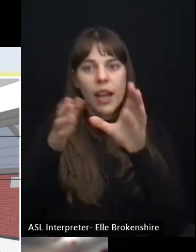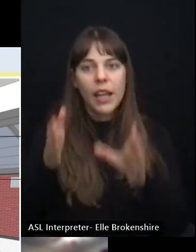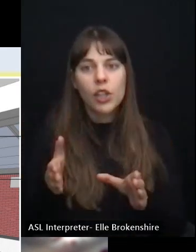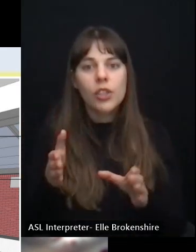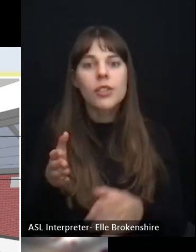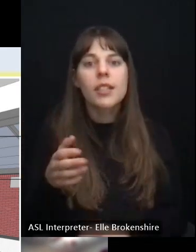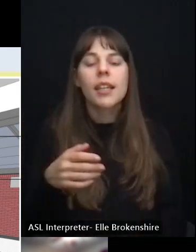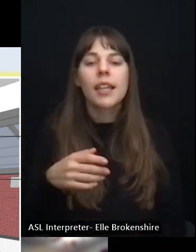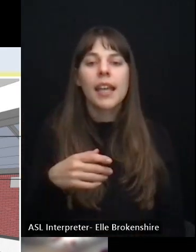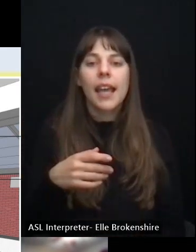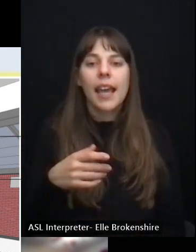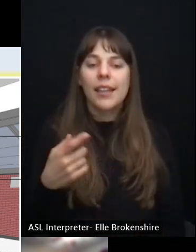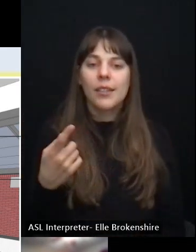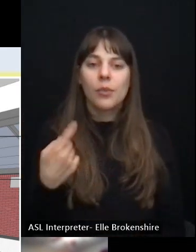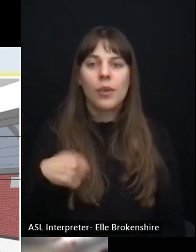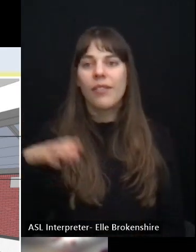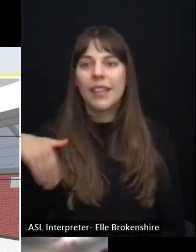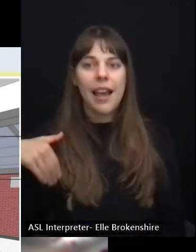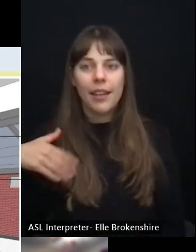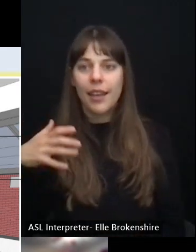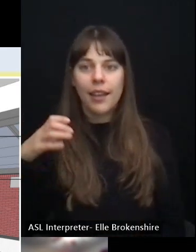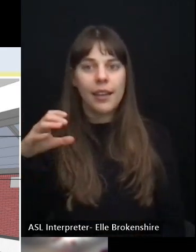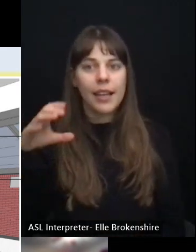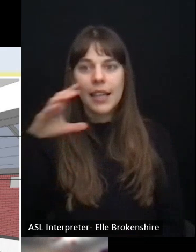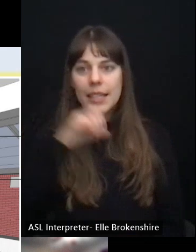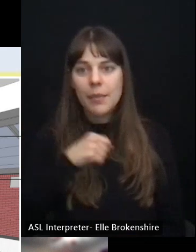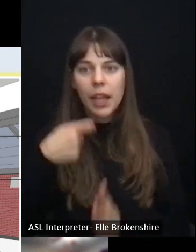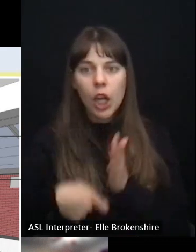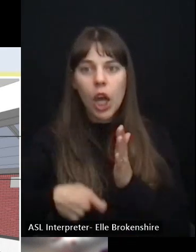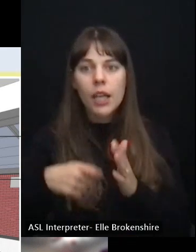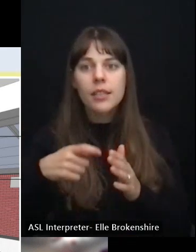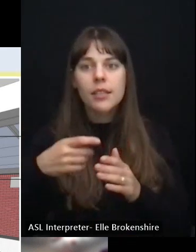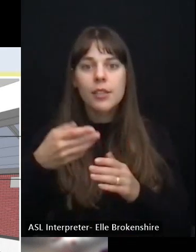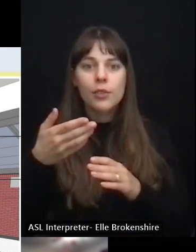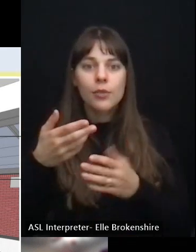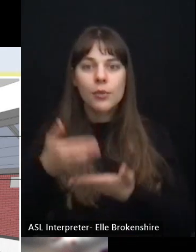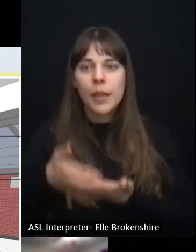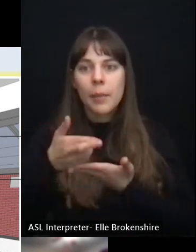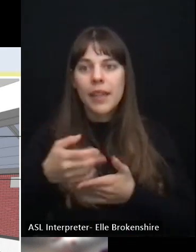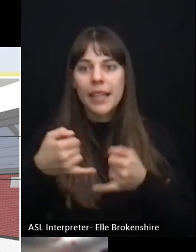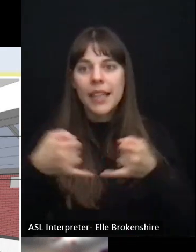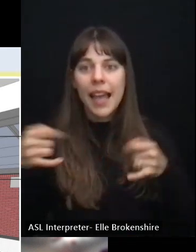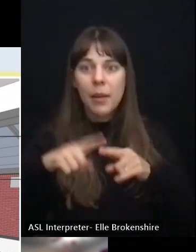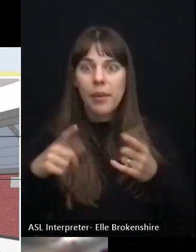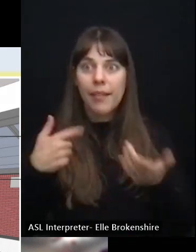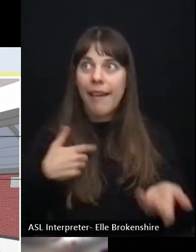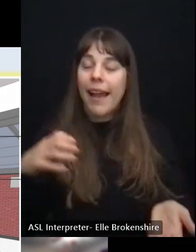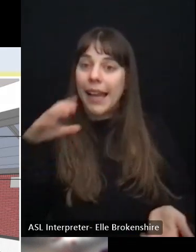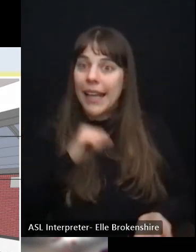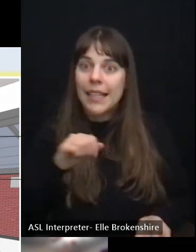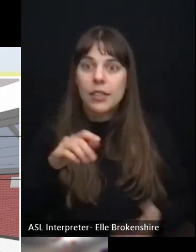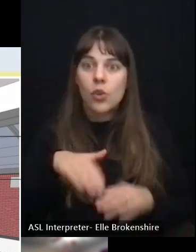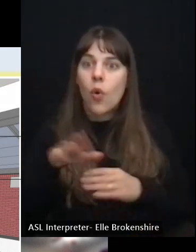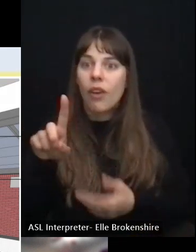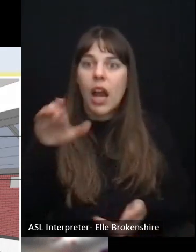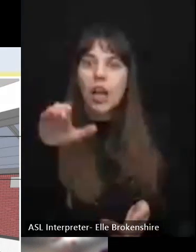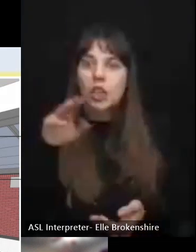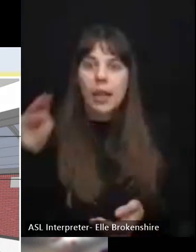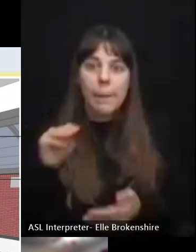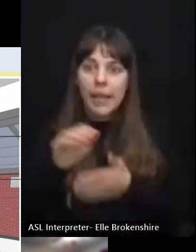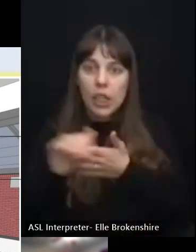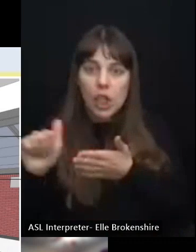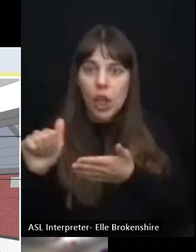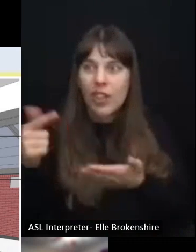cost estimate yet, but hundreds of millions of dollars, I think is safe to say. Greg can correct me if I'm wrong, of